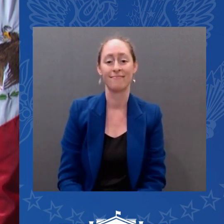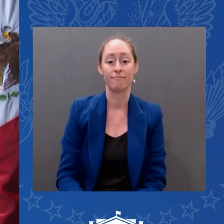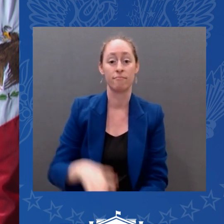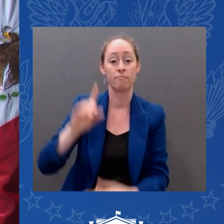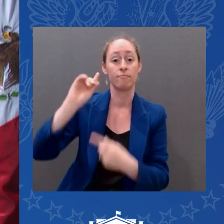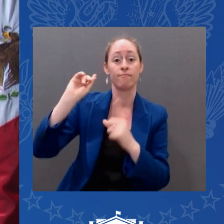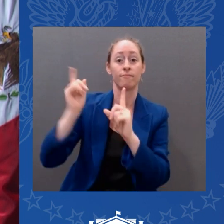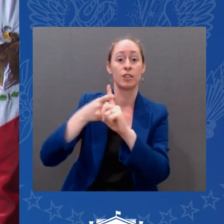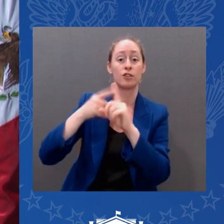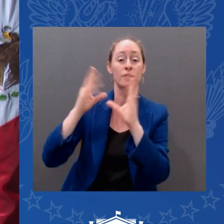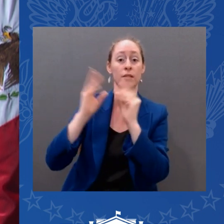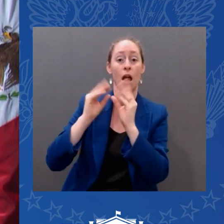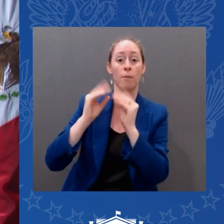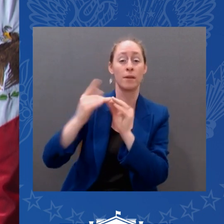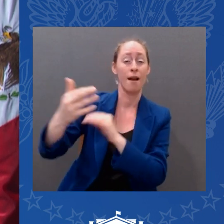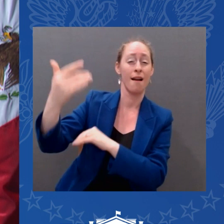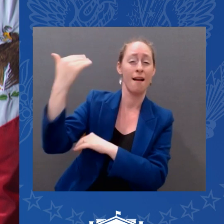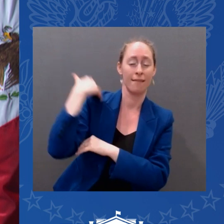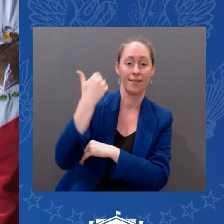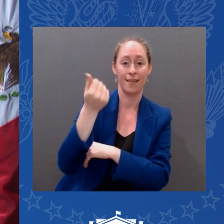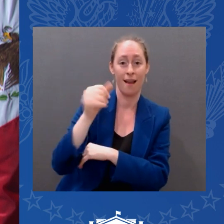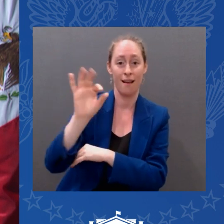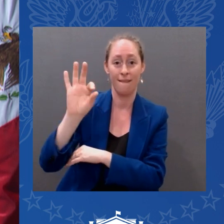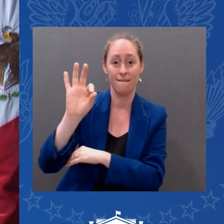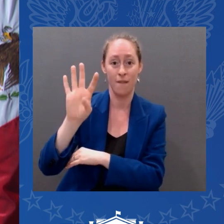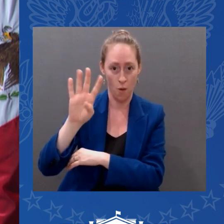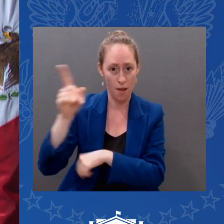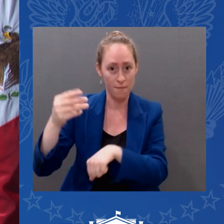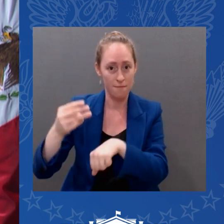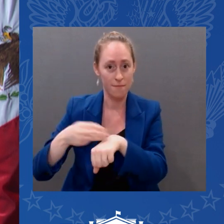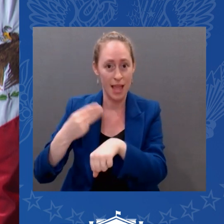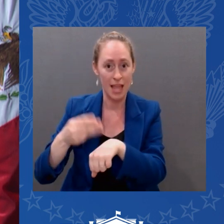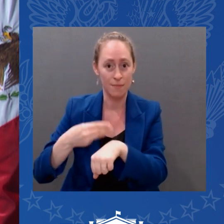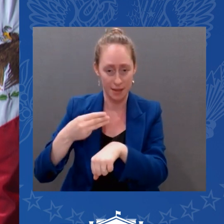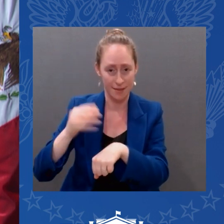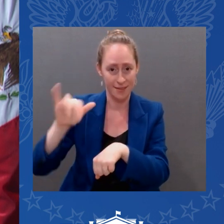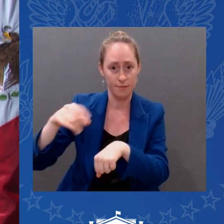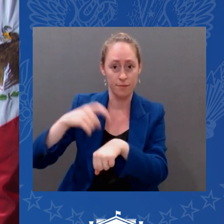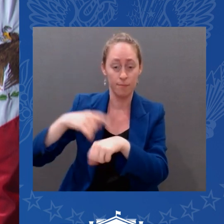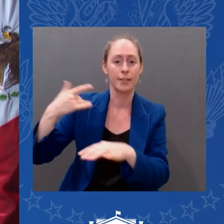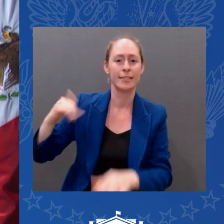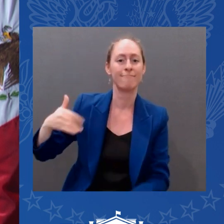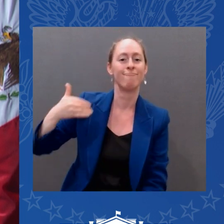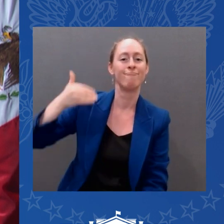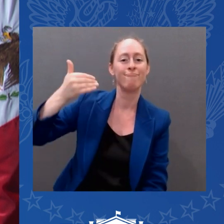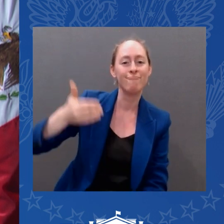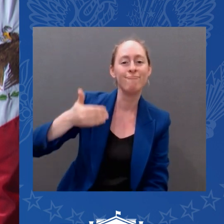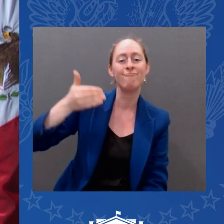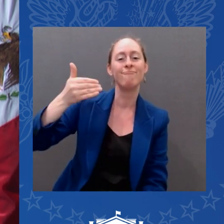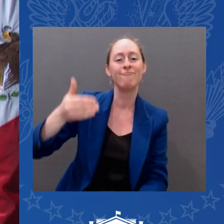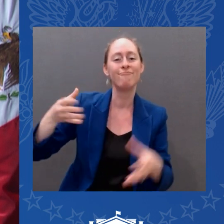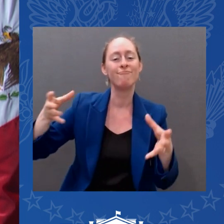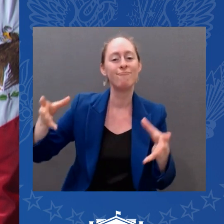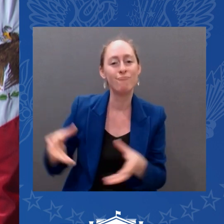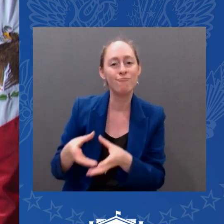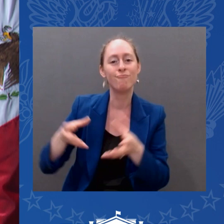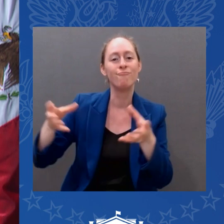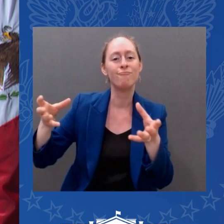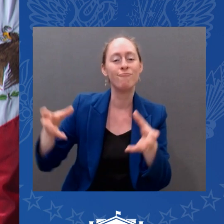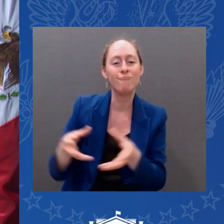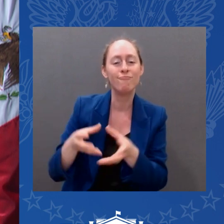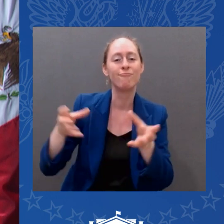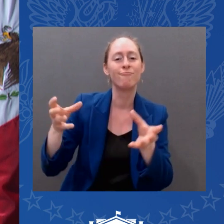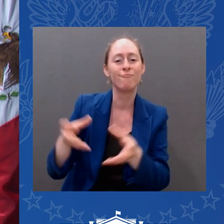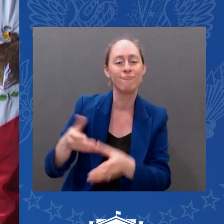we have been invited to dialogue on different common concerns. We have developed a shared